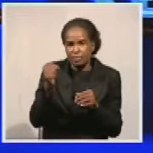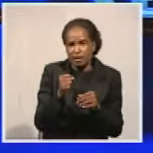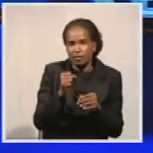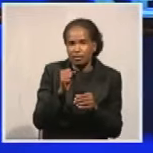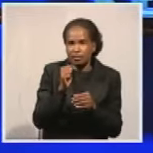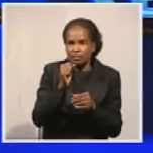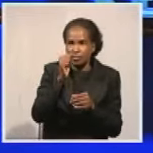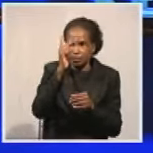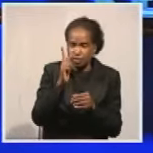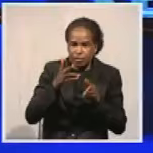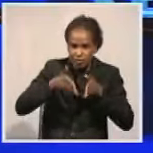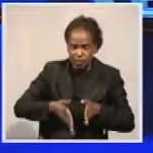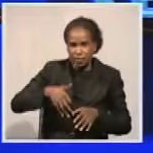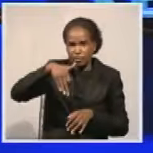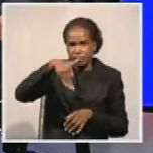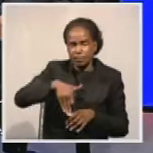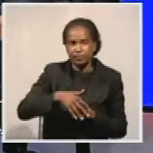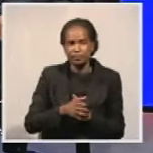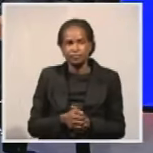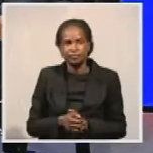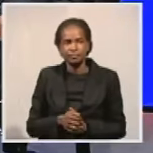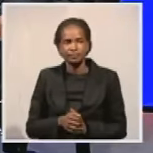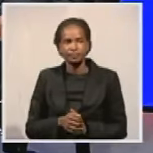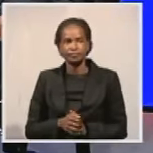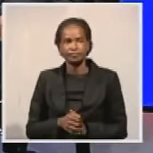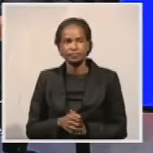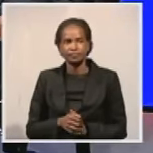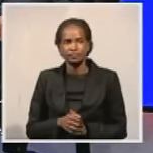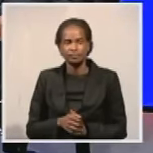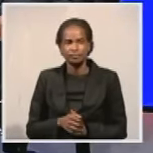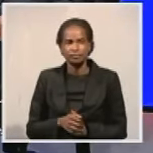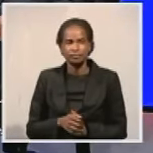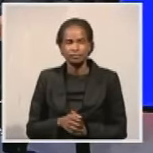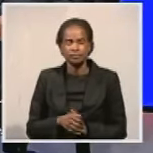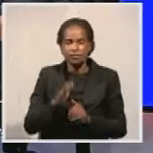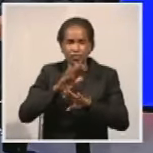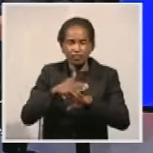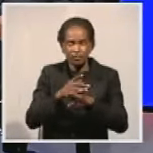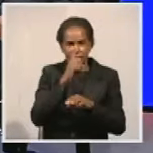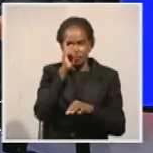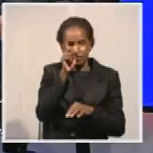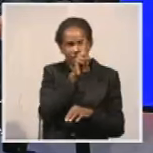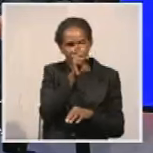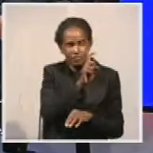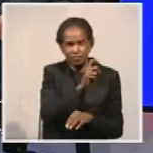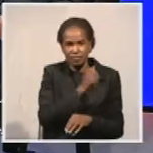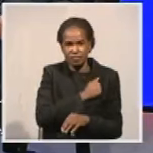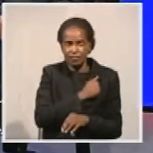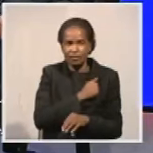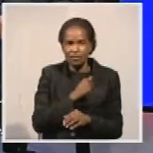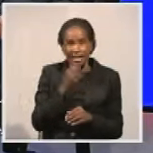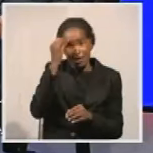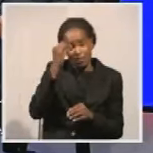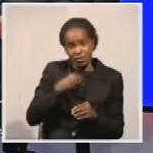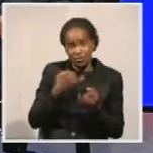of our independence. And for you personally, coming in under, and of course I'm speaking under correction